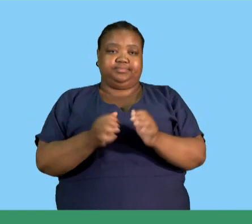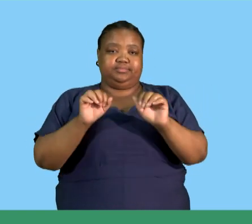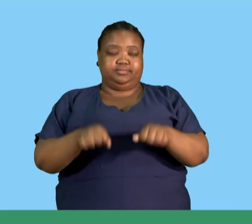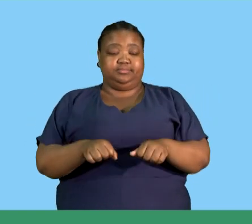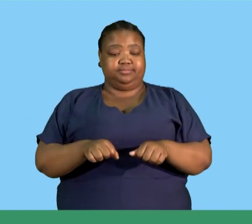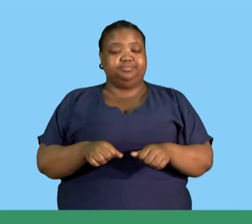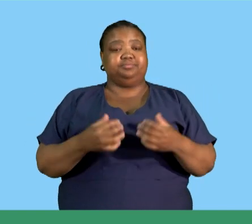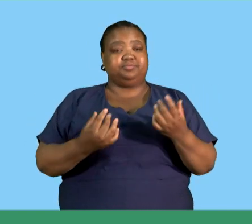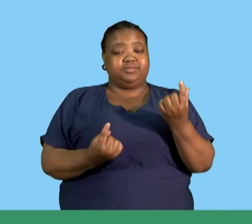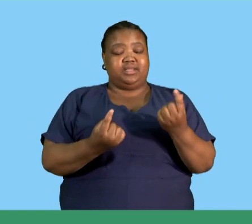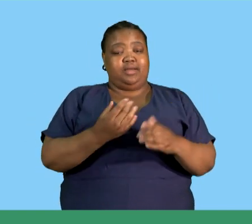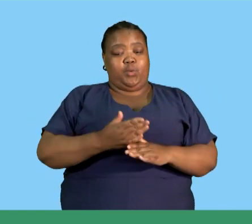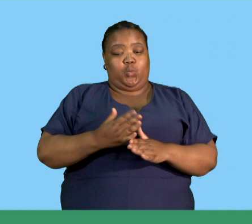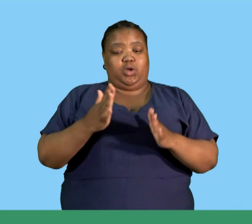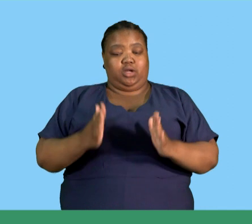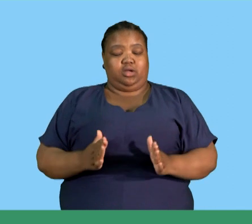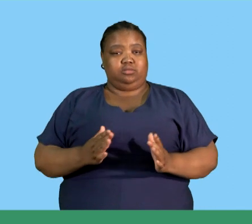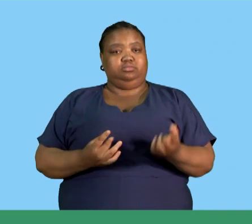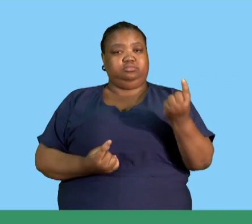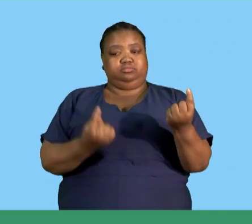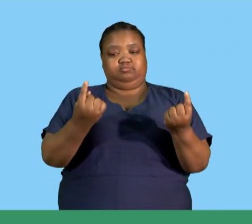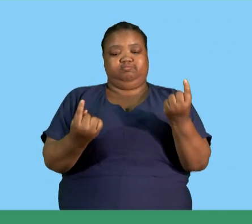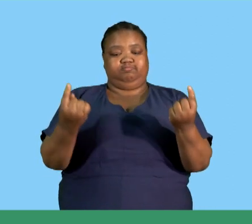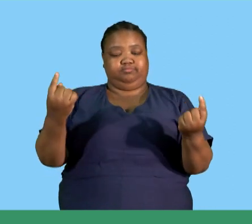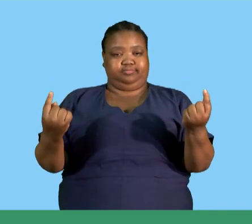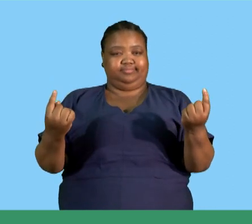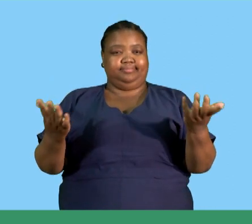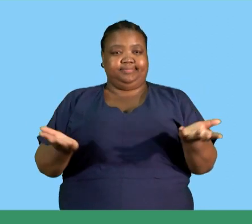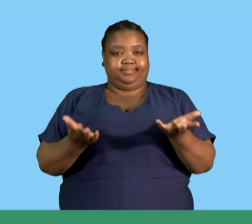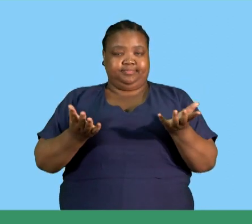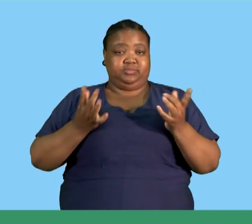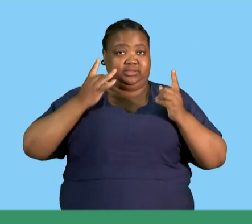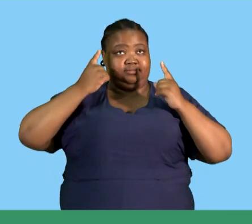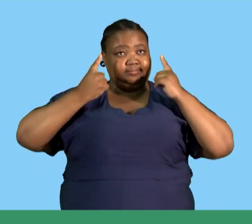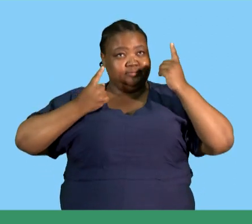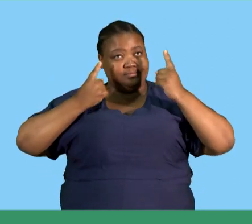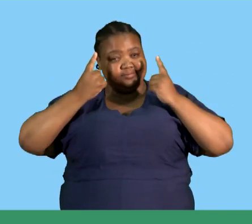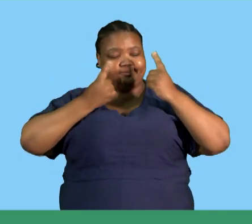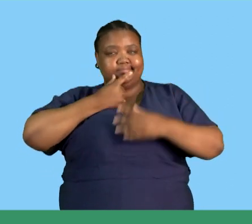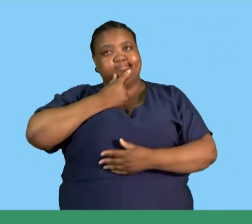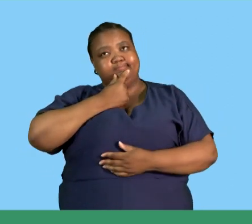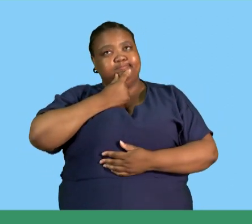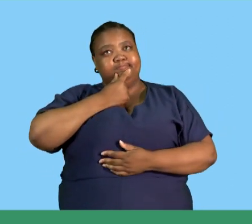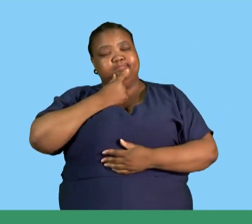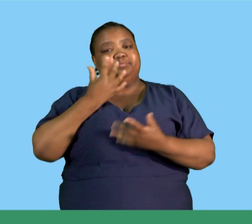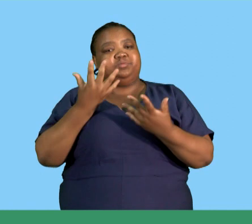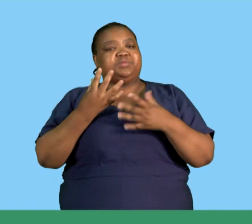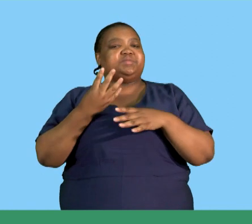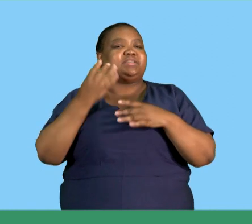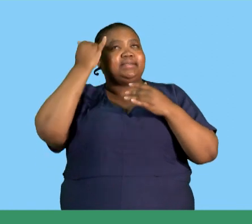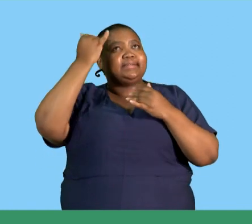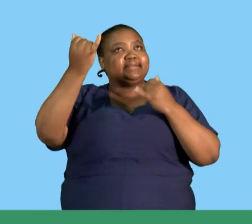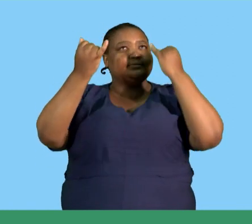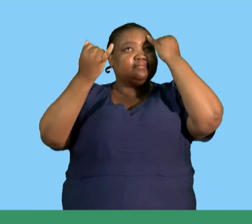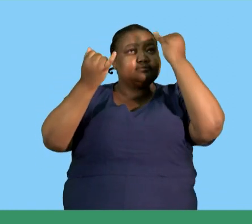to request each employee to do what? To silently brainstorm or generate many ideas on his or her